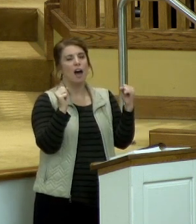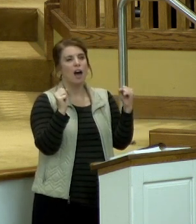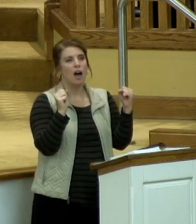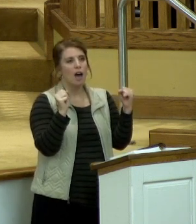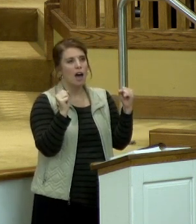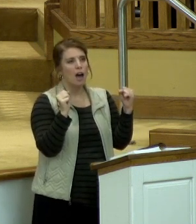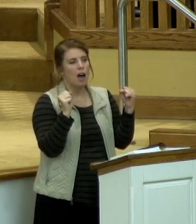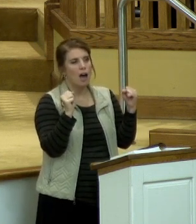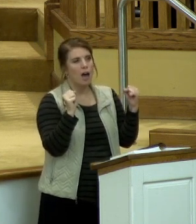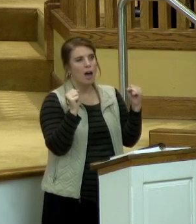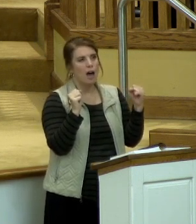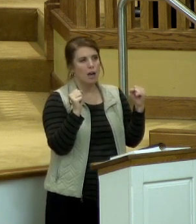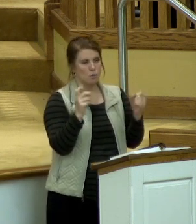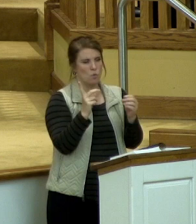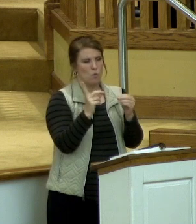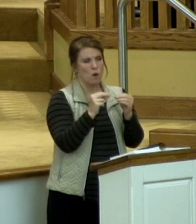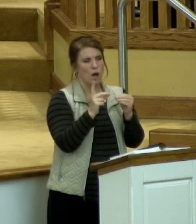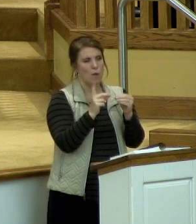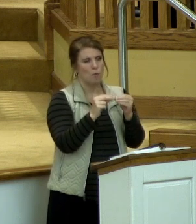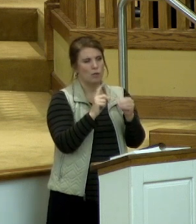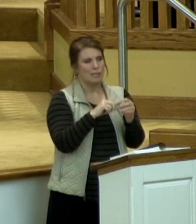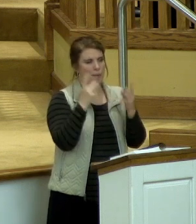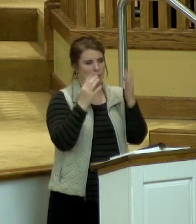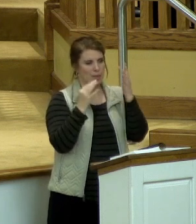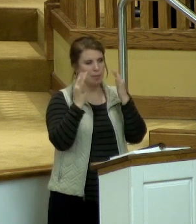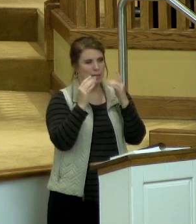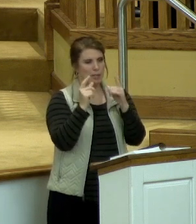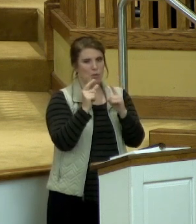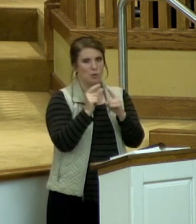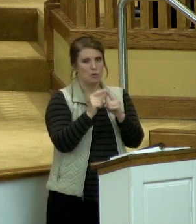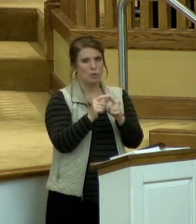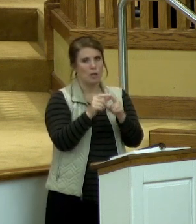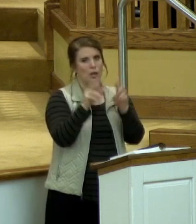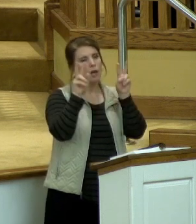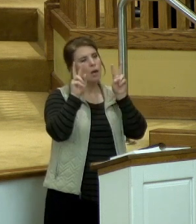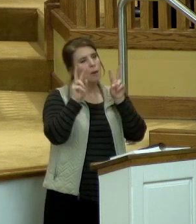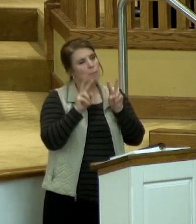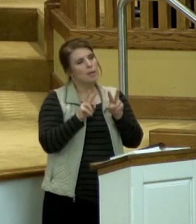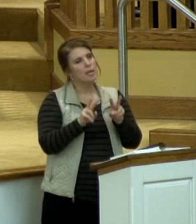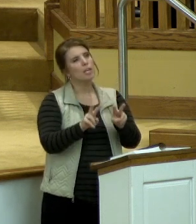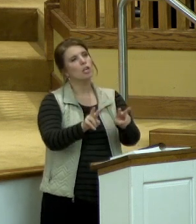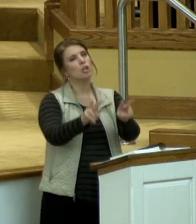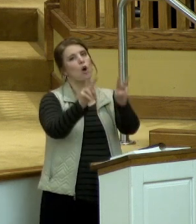salvation. Let's sing it one more time. Think about the words to this song and meditate on it. Here we go.